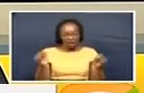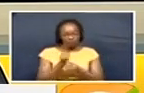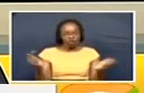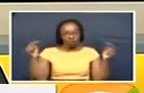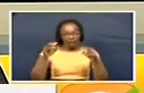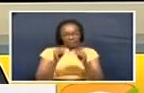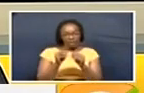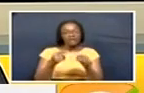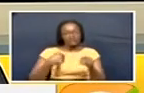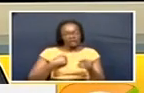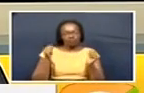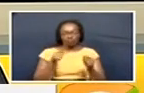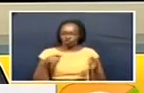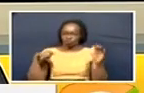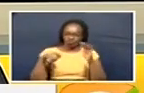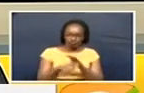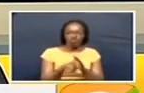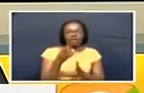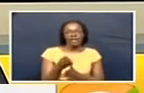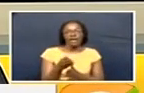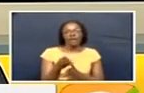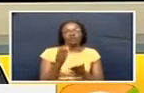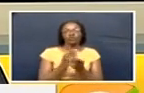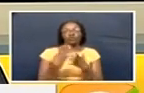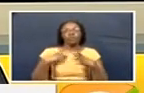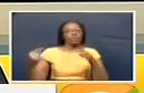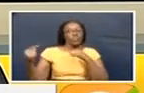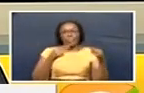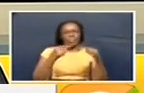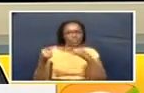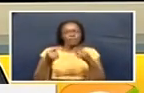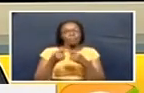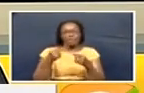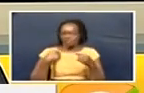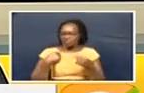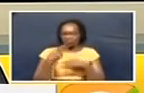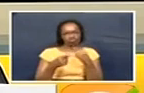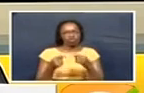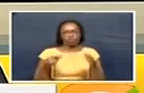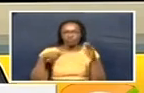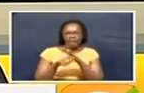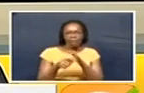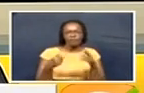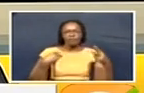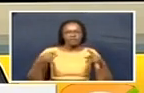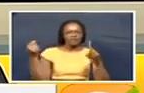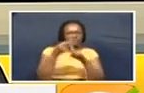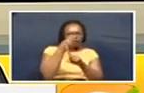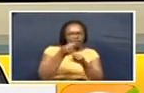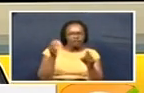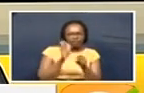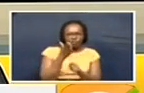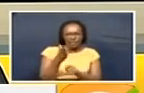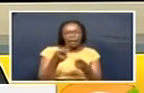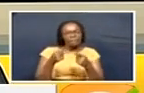able to walk in there despite the disorder, despite the physical violence that was going on, and I